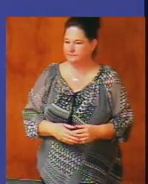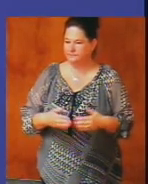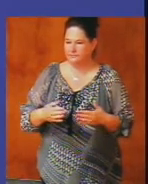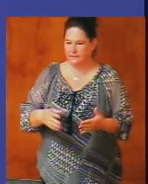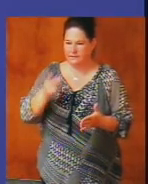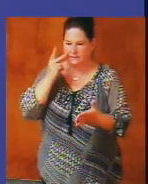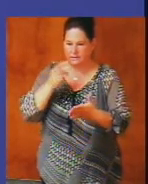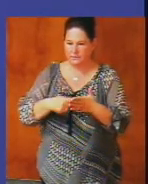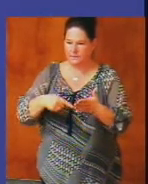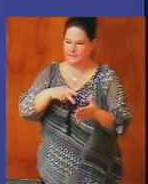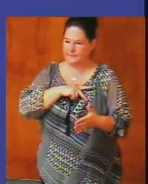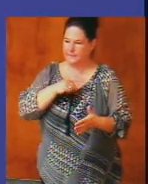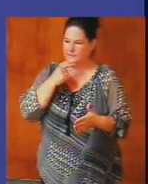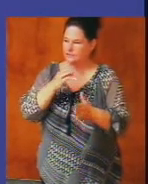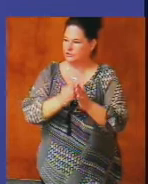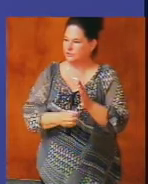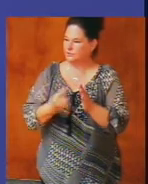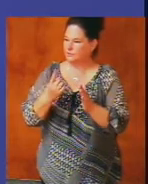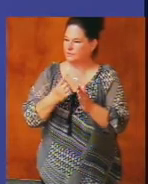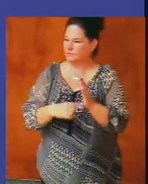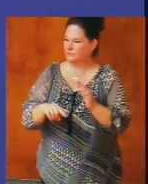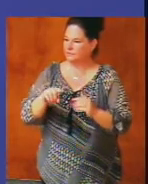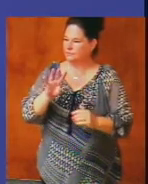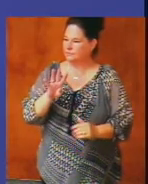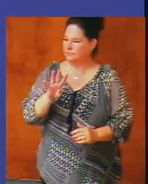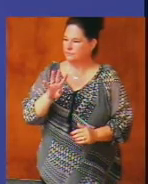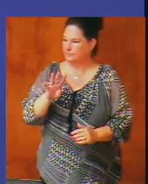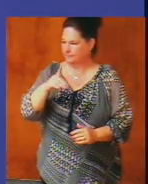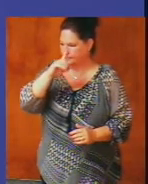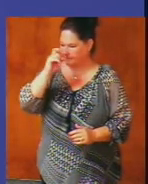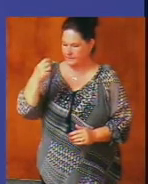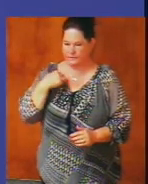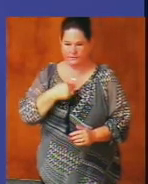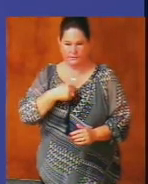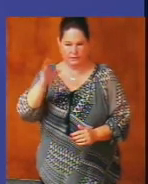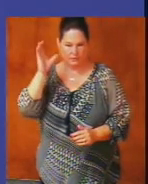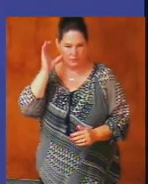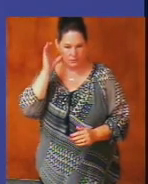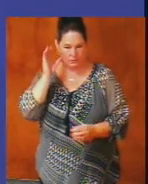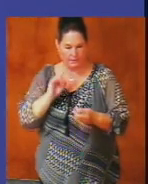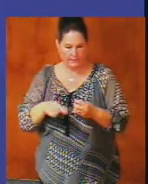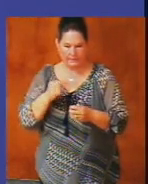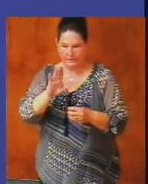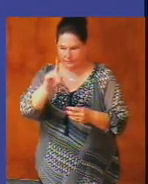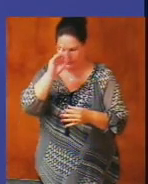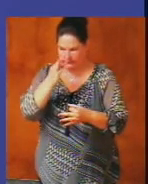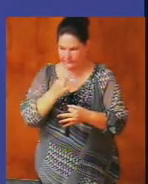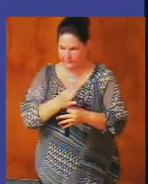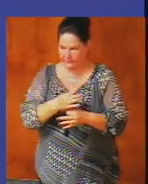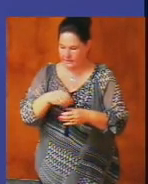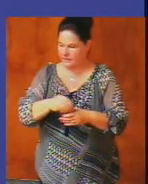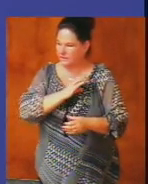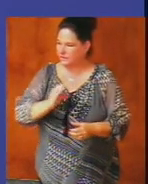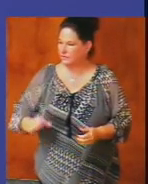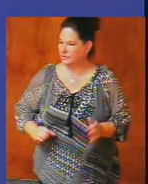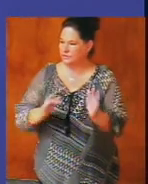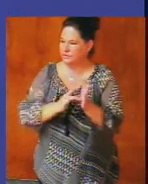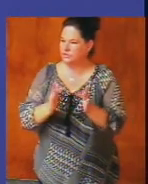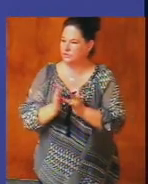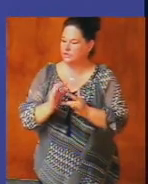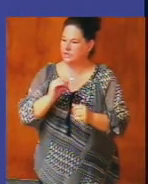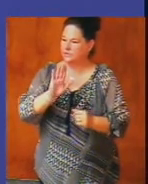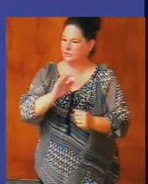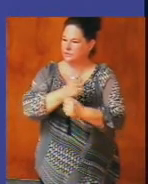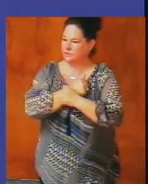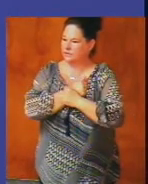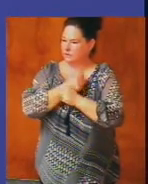Notice what Paul says in chapter 1, verse 4, "Since we heard of your faith in Christ Jesus and of your